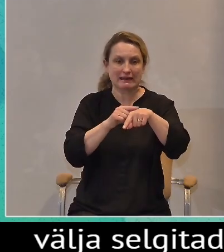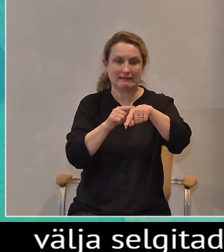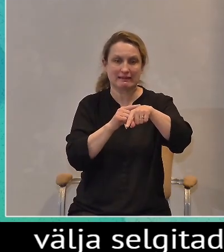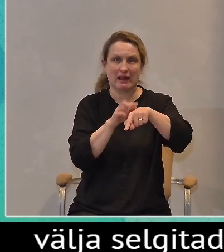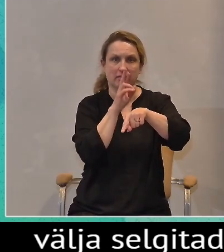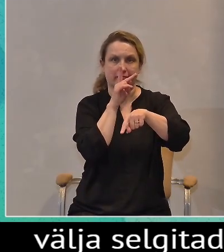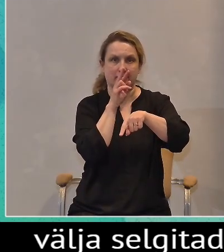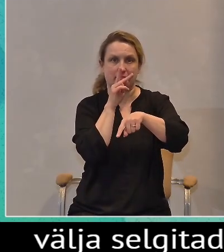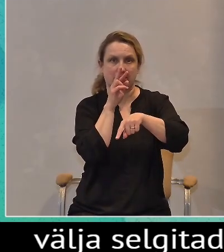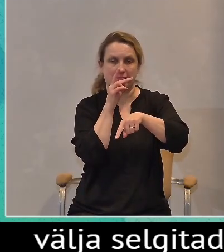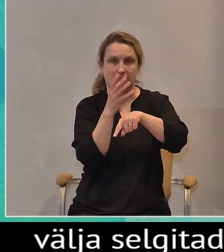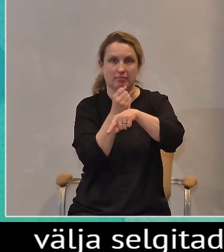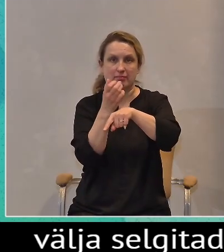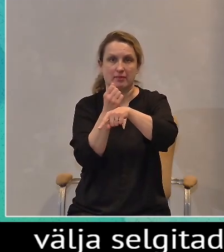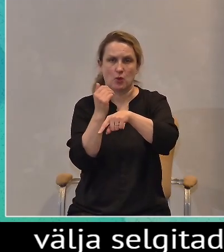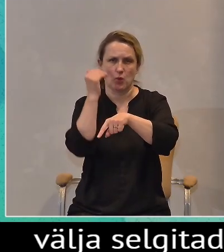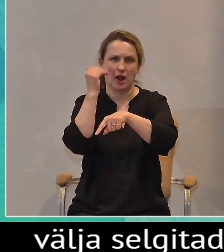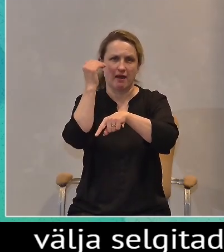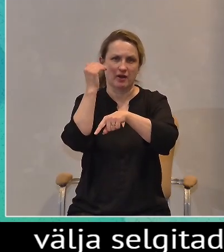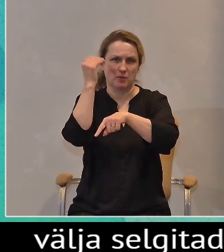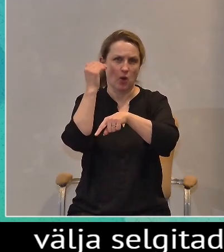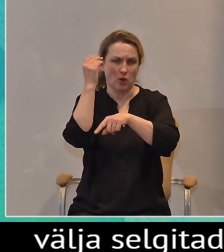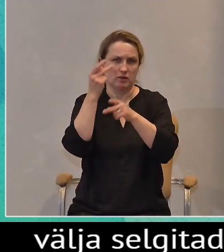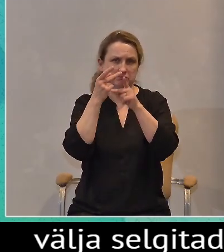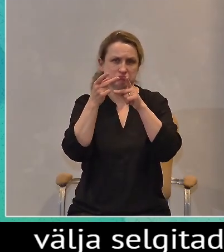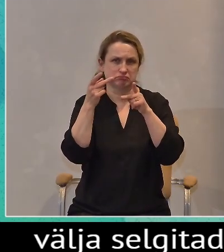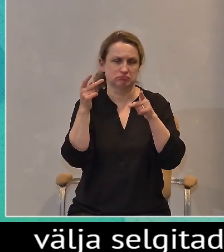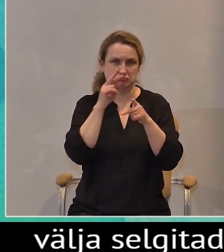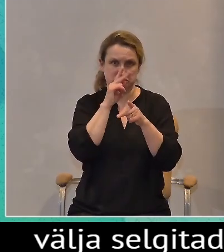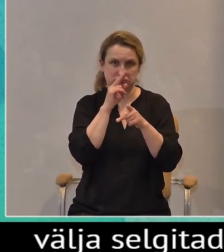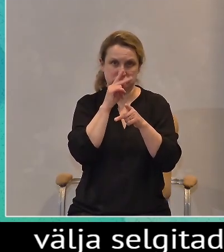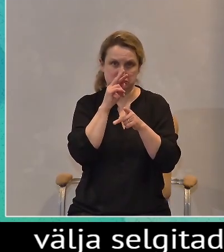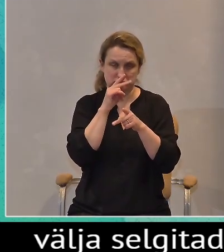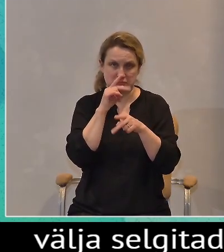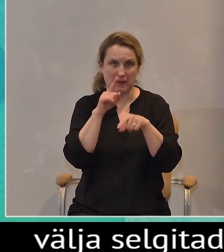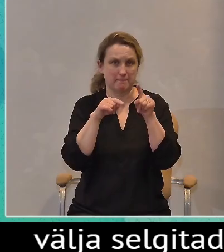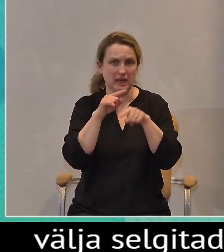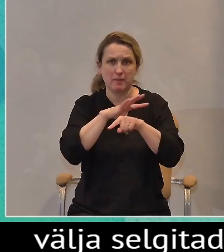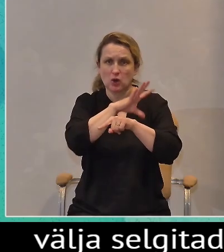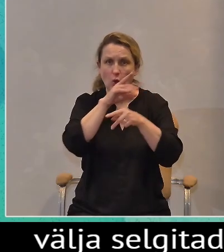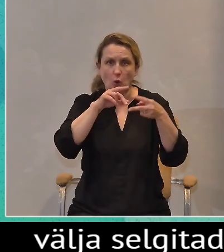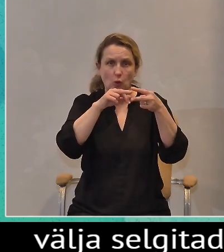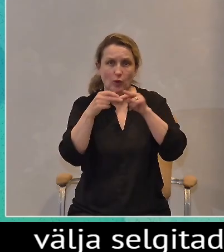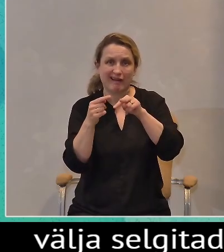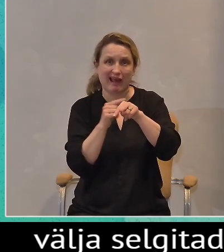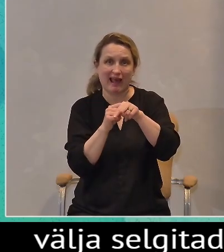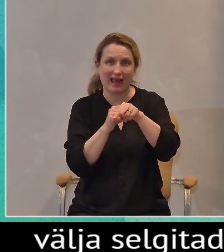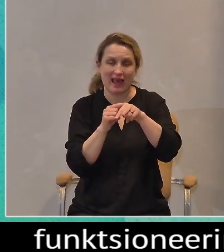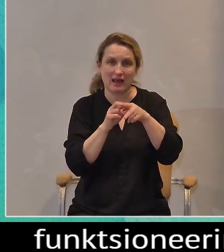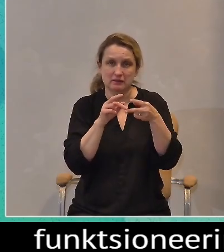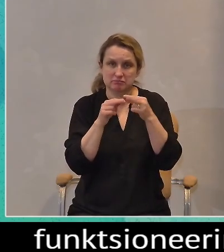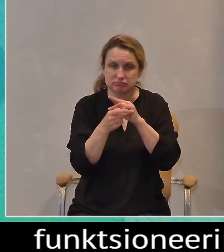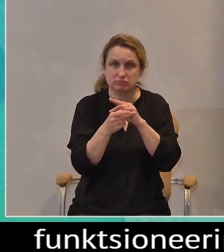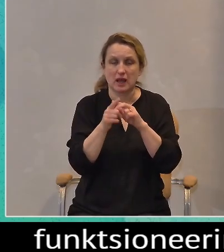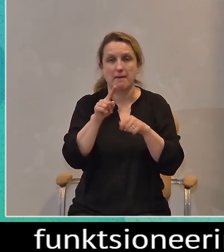displaying various mutations found in patients. There are deletions. Sometimes the entire gene